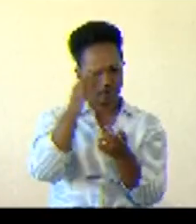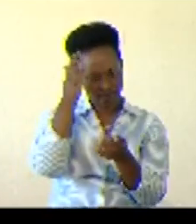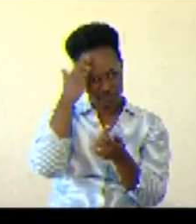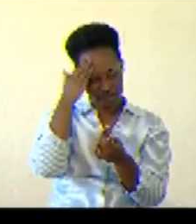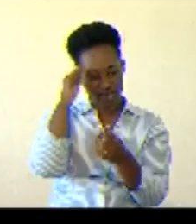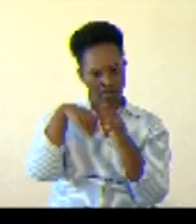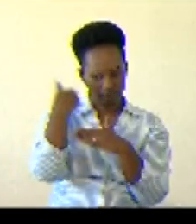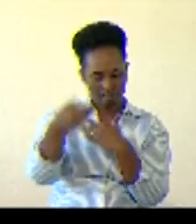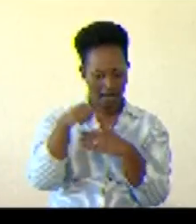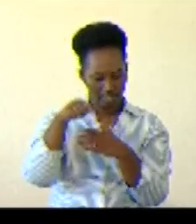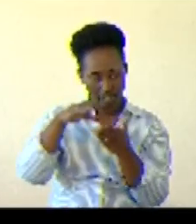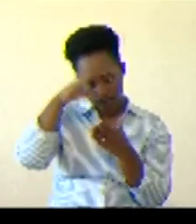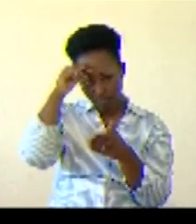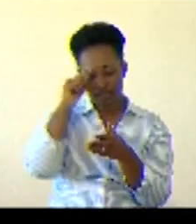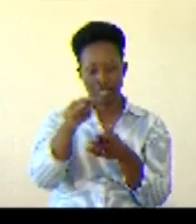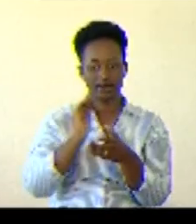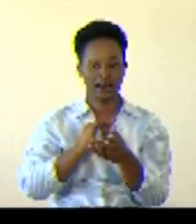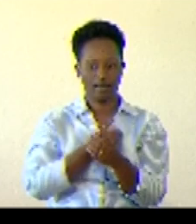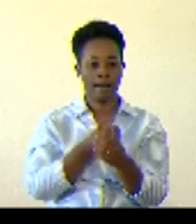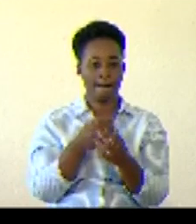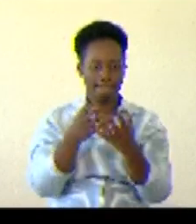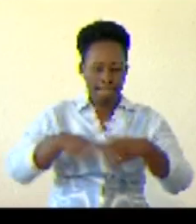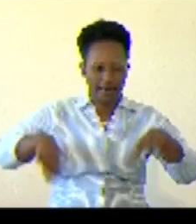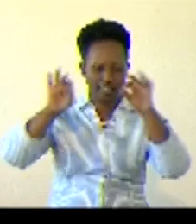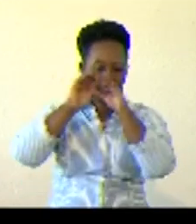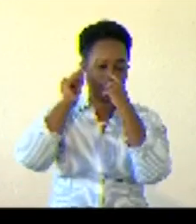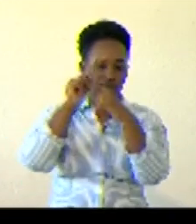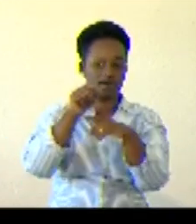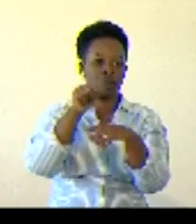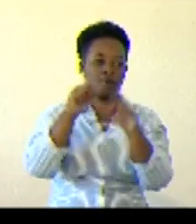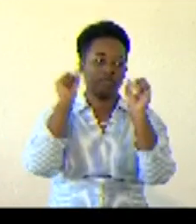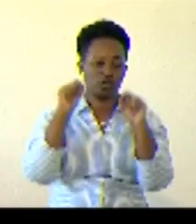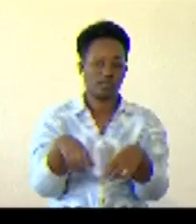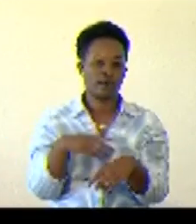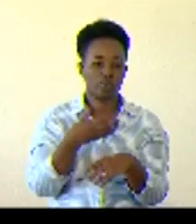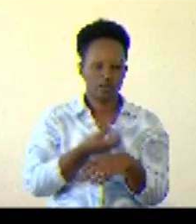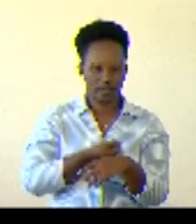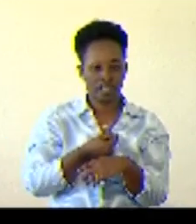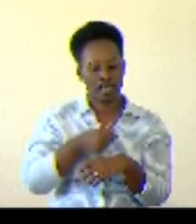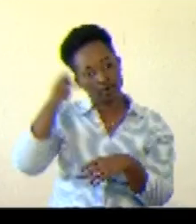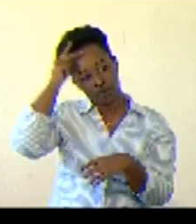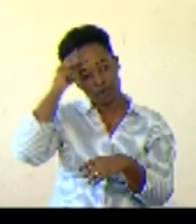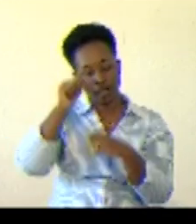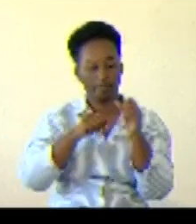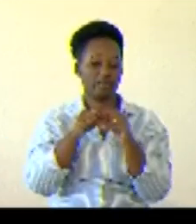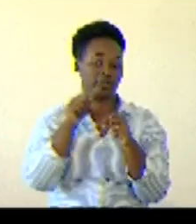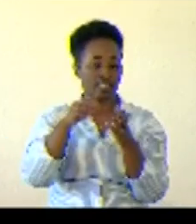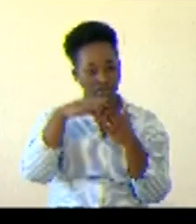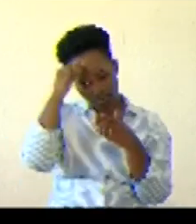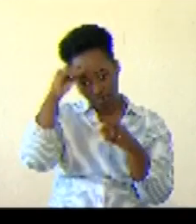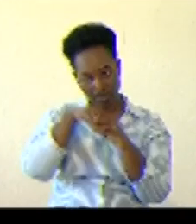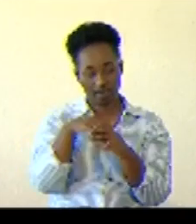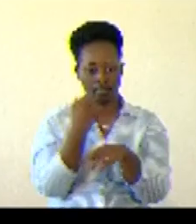lesson. That's our major objective that you should be able to have at the end of this lesson of 30 minutes. So